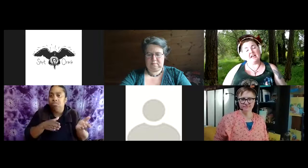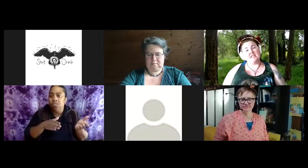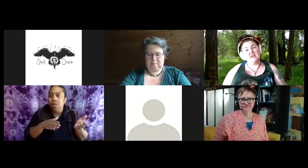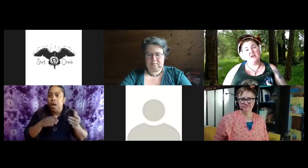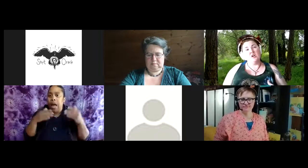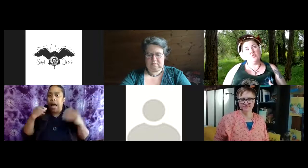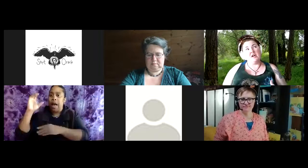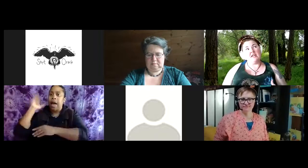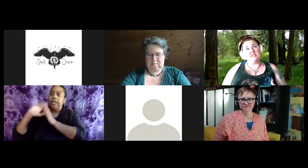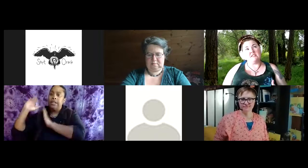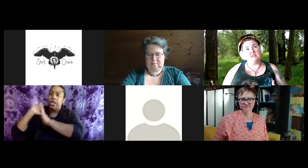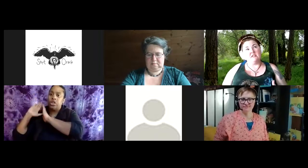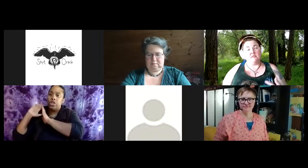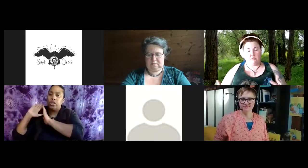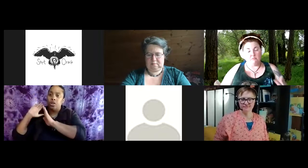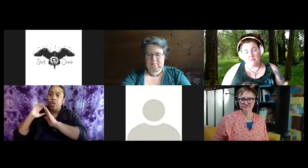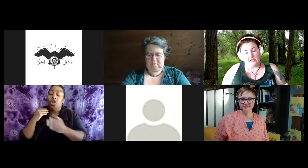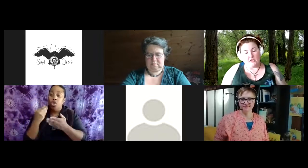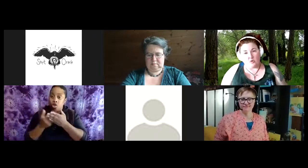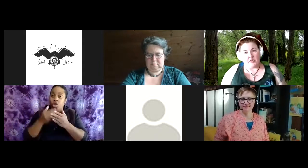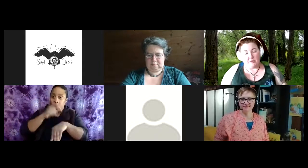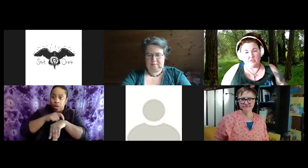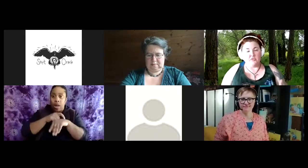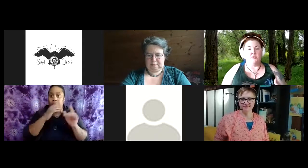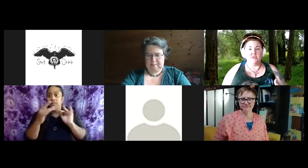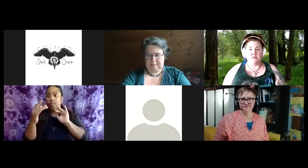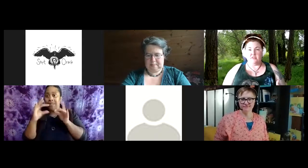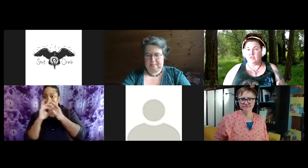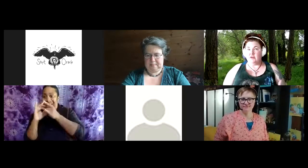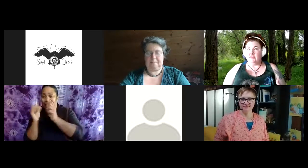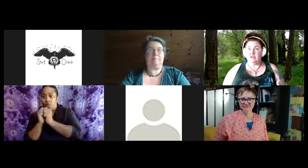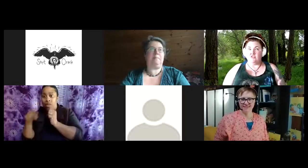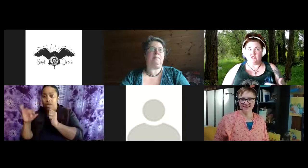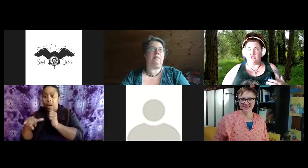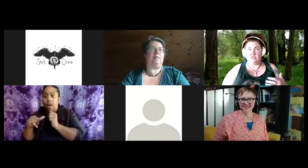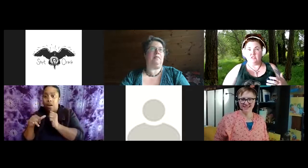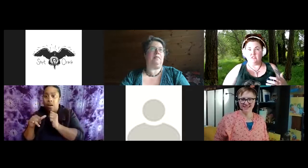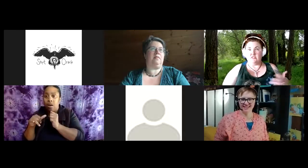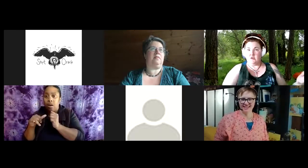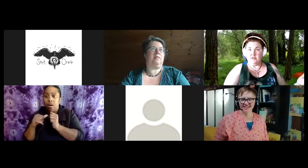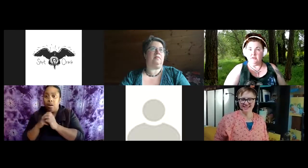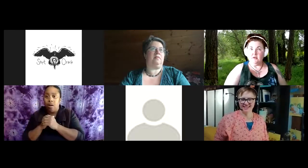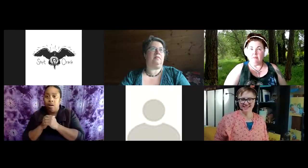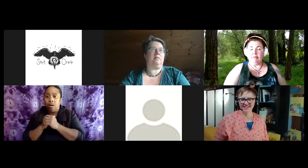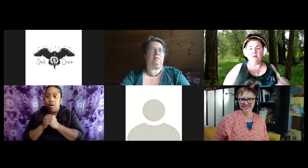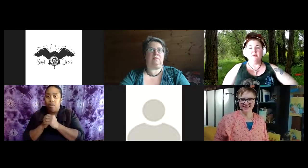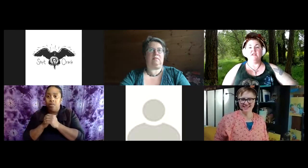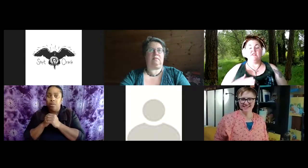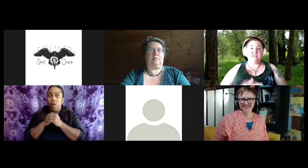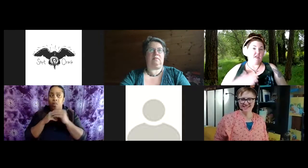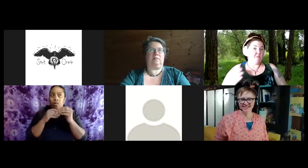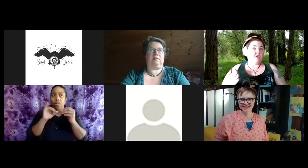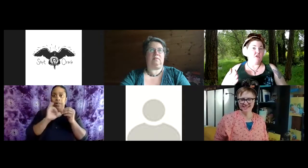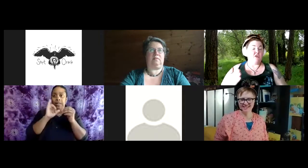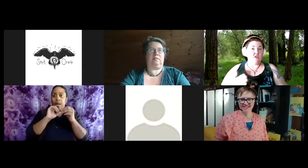to connect. Whereas mainly in the Northern Hemisphere, we think of that just as Samhain.